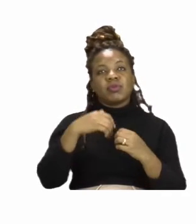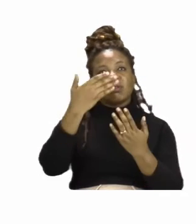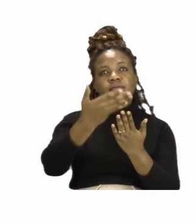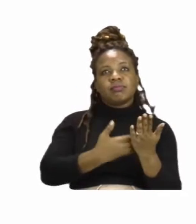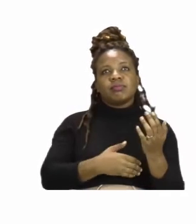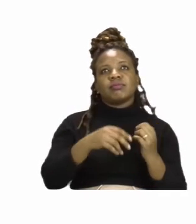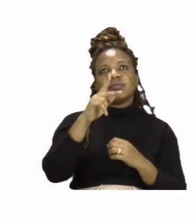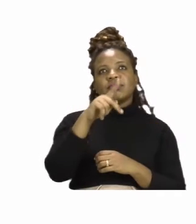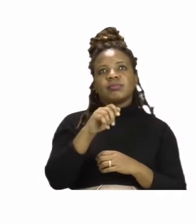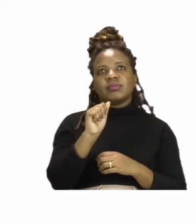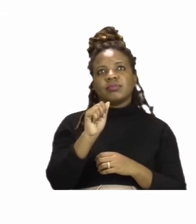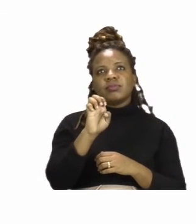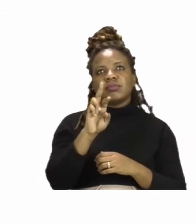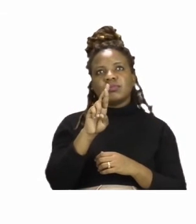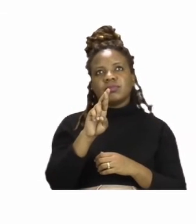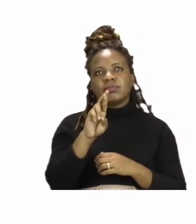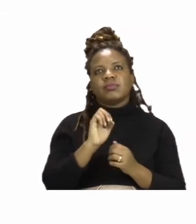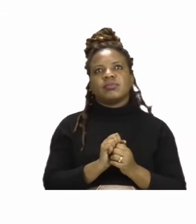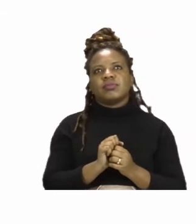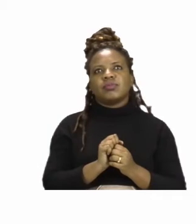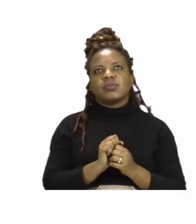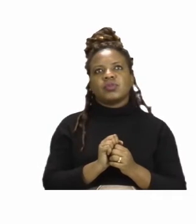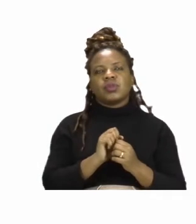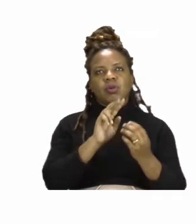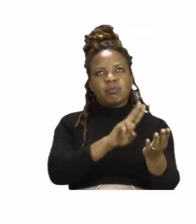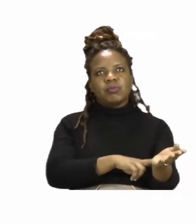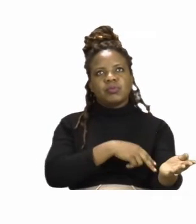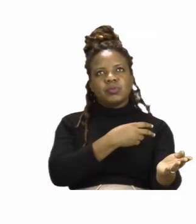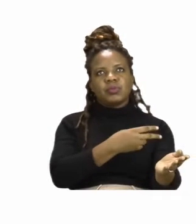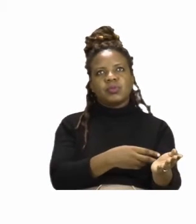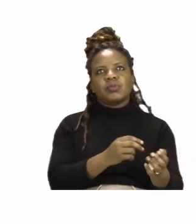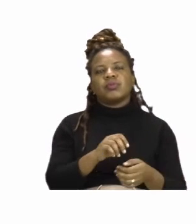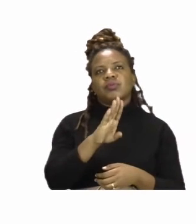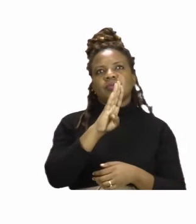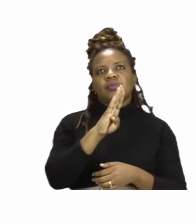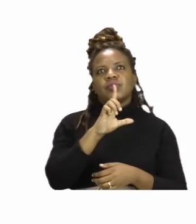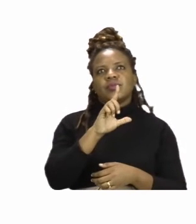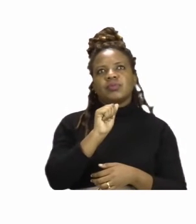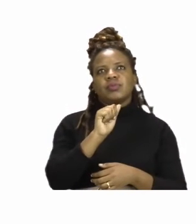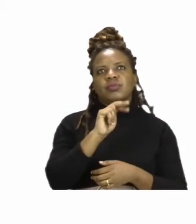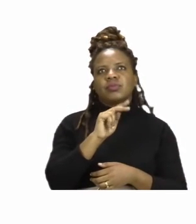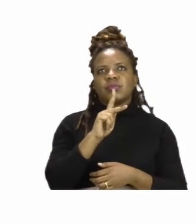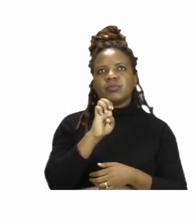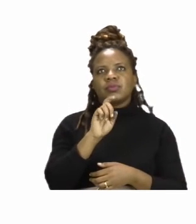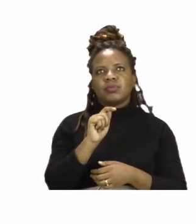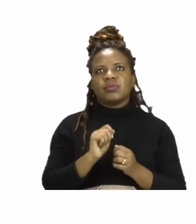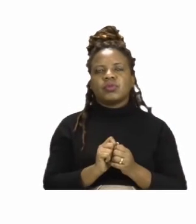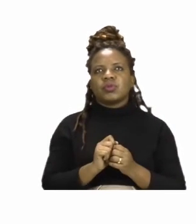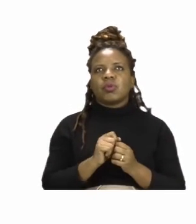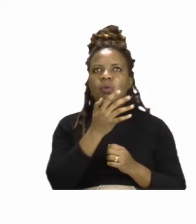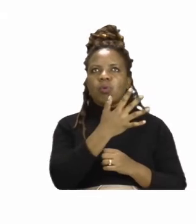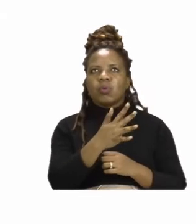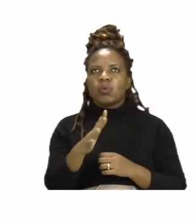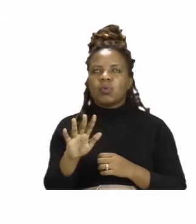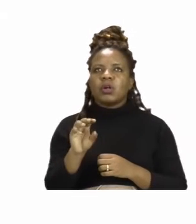to find the ones that are. So we're going to play a little game that is going to help us find out which ones are verbs